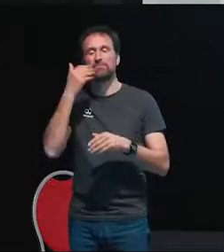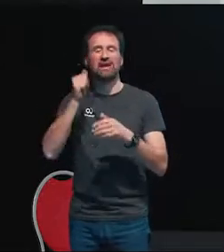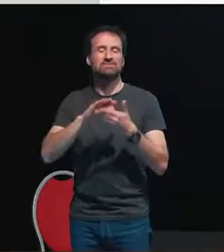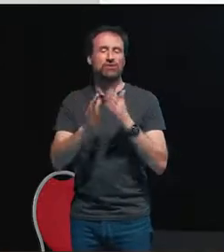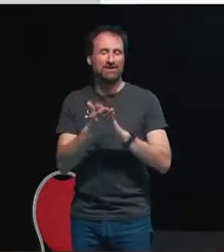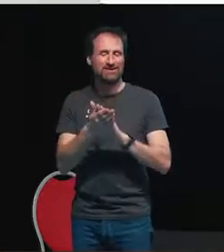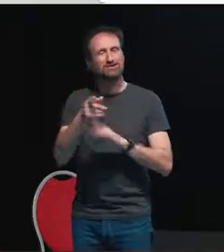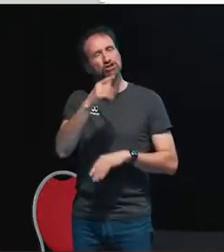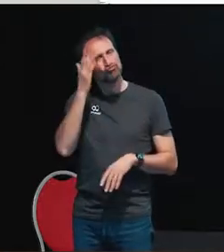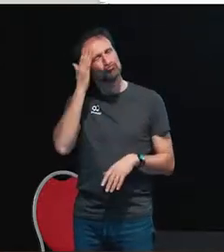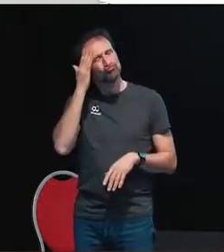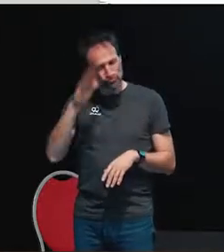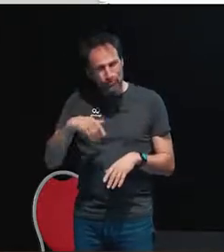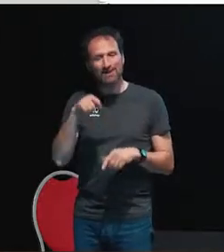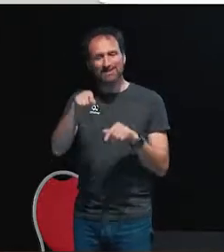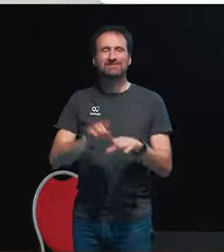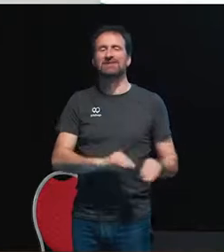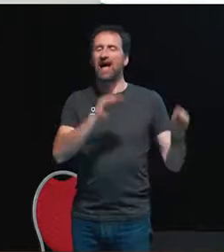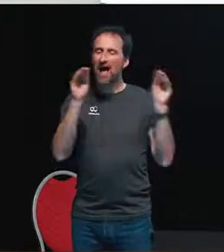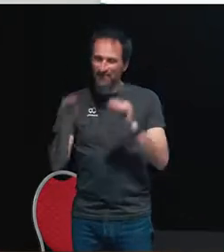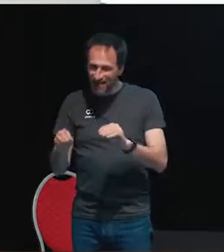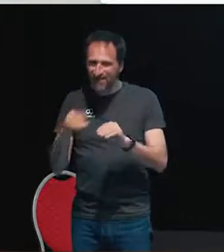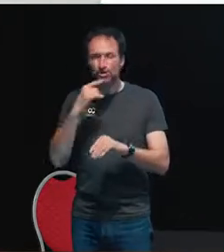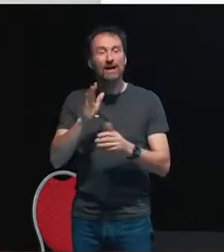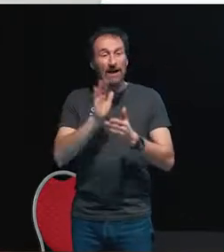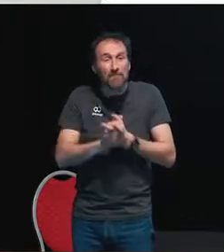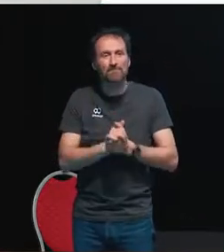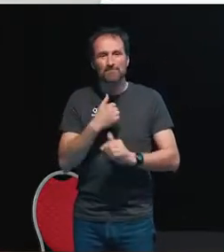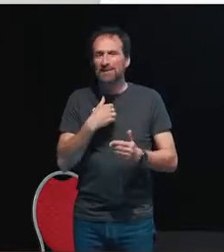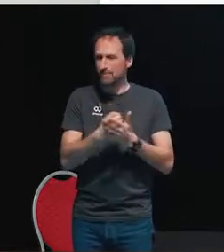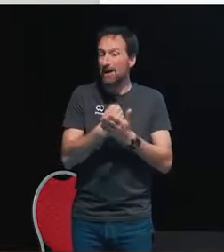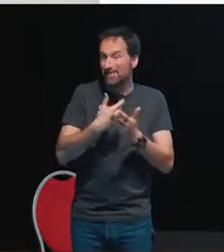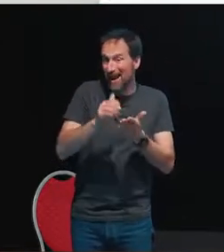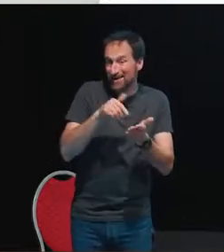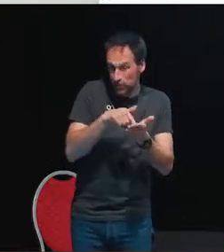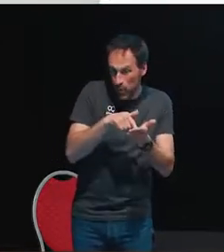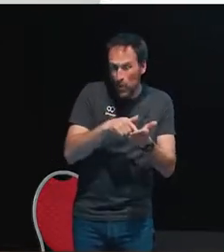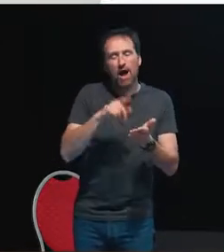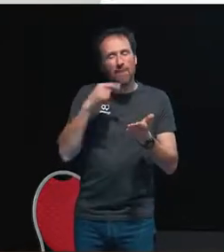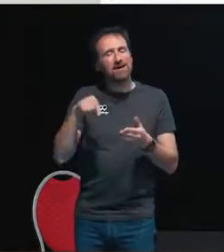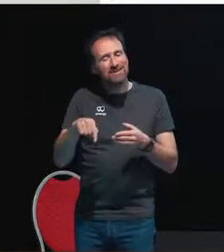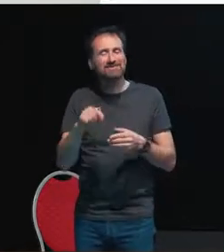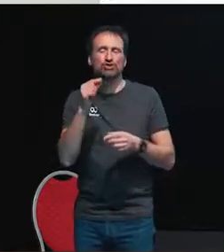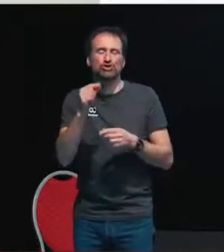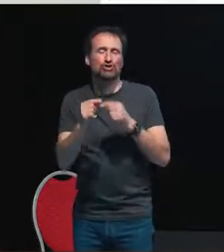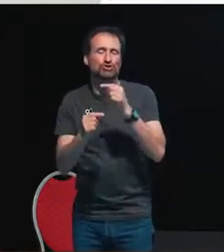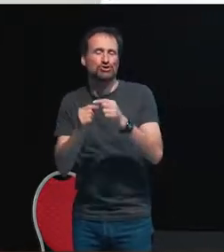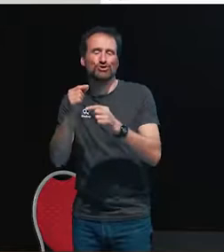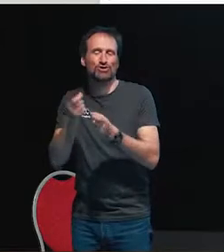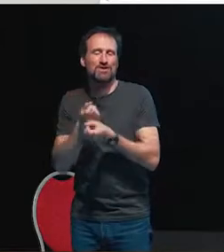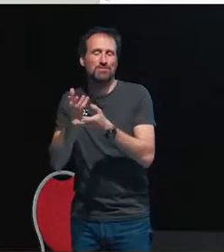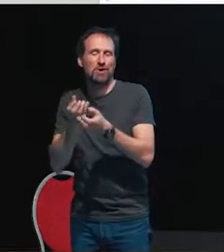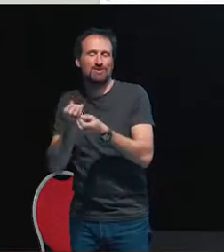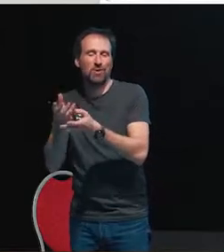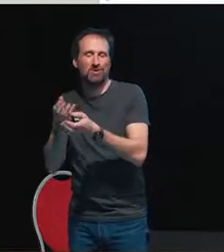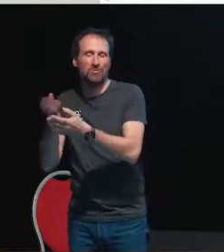and you just take them and you say I'm going to keep doing that but then I'm gonna deploy this bit separately you know you kind of don't get to